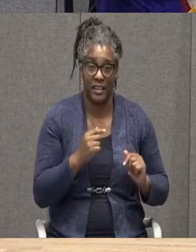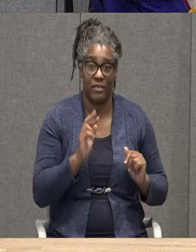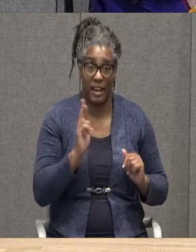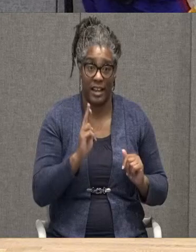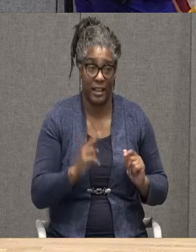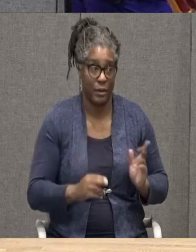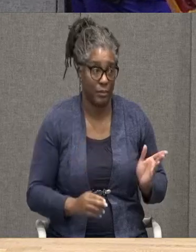go.